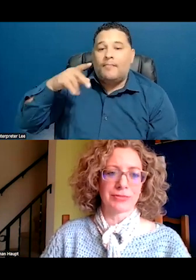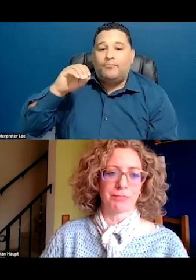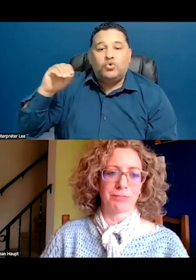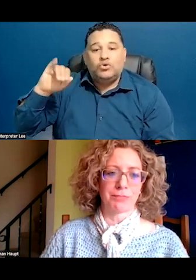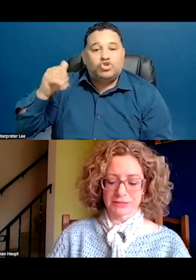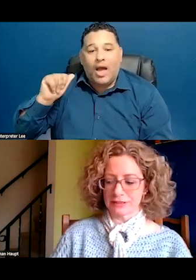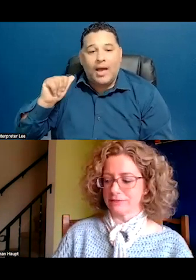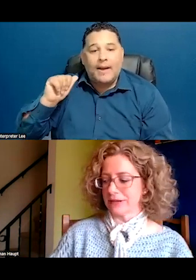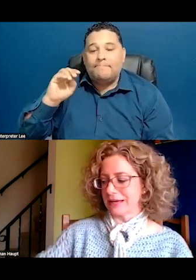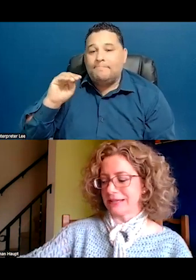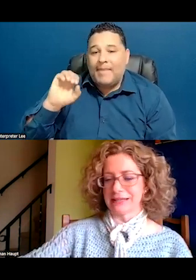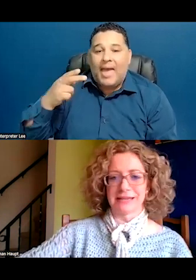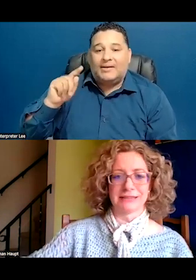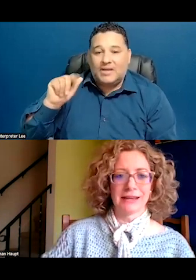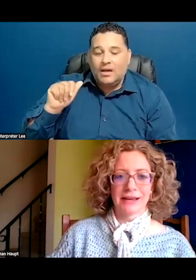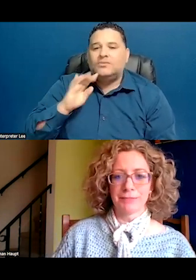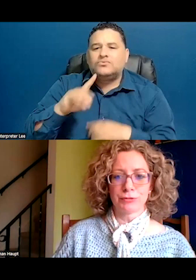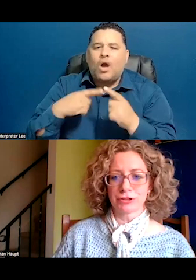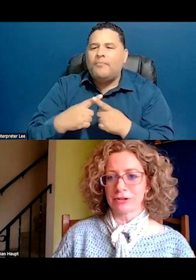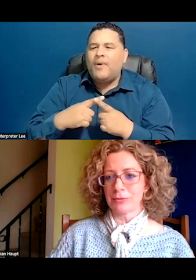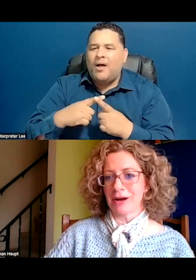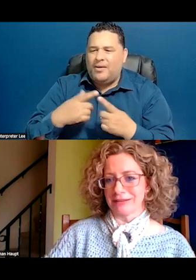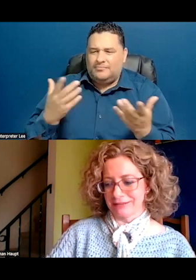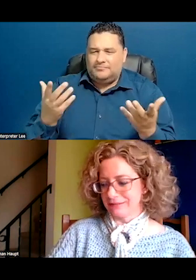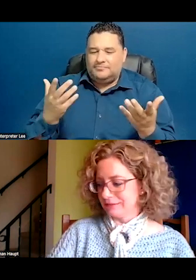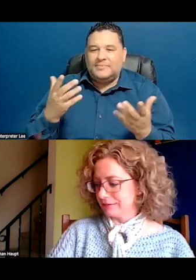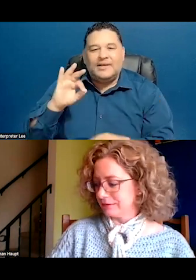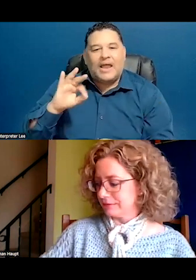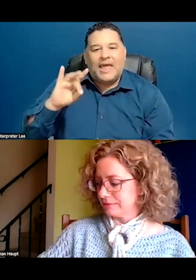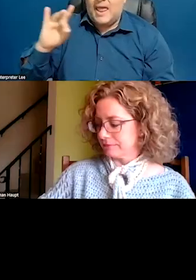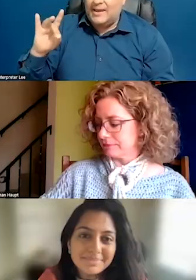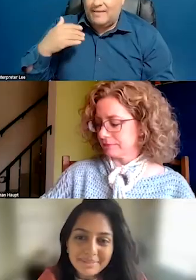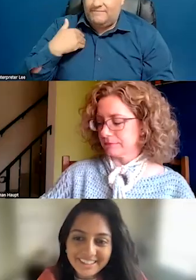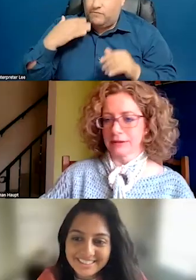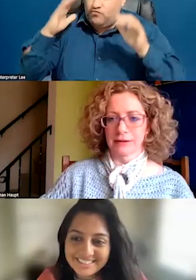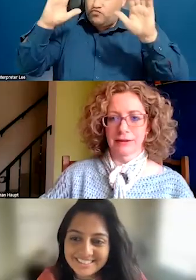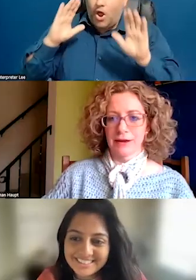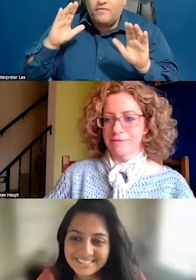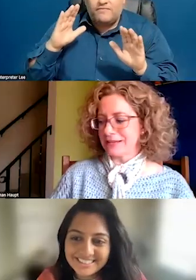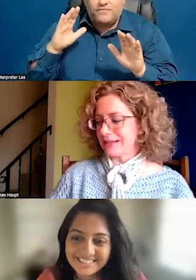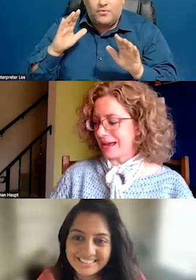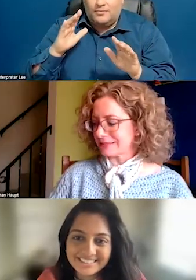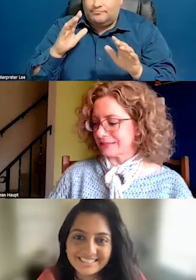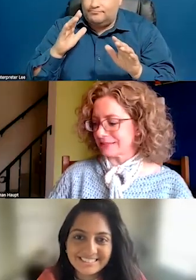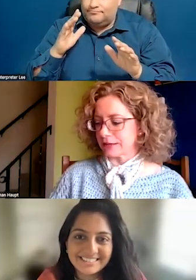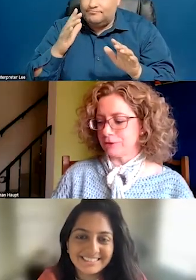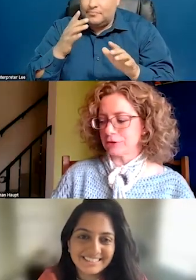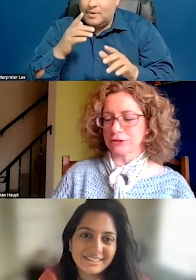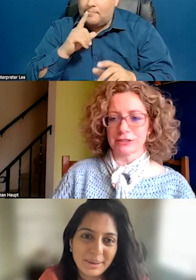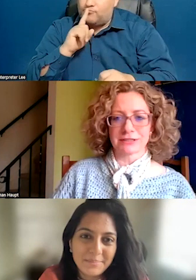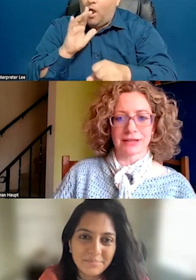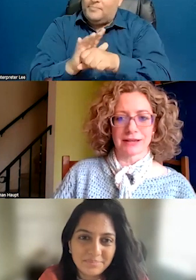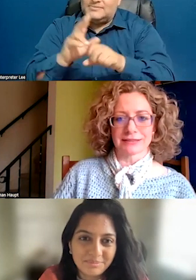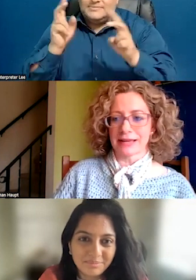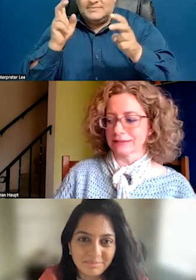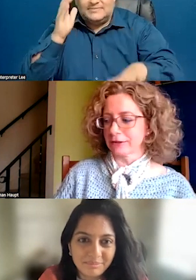talk about the promise of 988. And Pooja, are you on? Yep, I'm here. Fantastic. If you